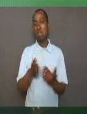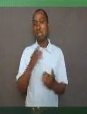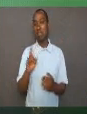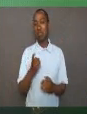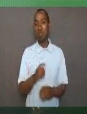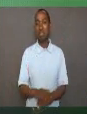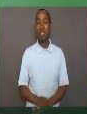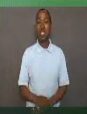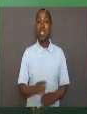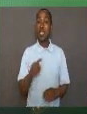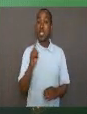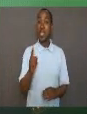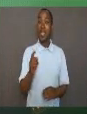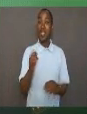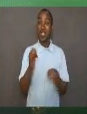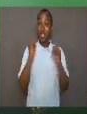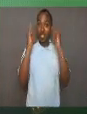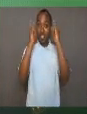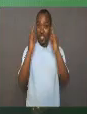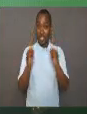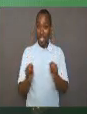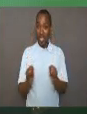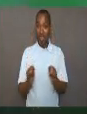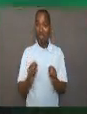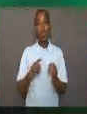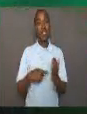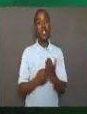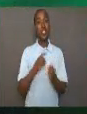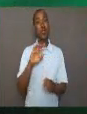Your diagrams should look like this: